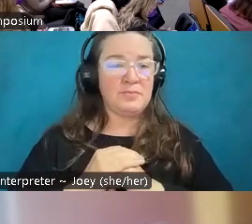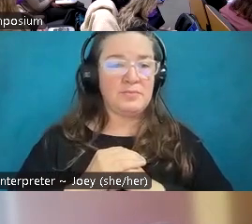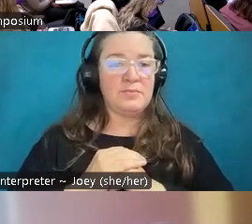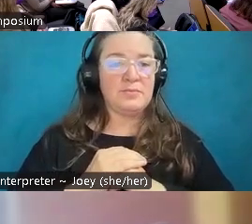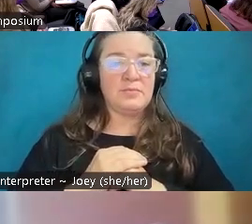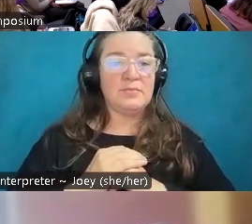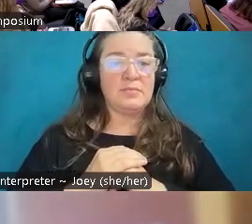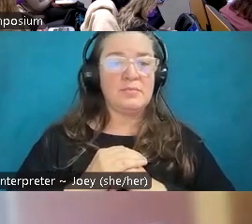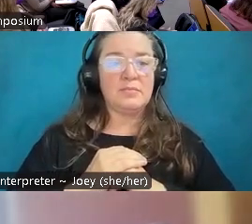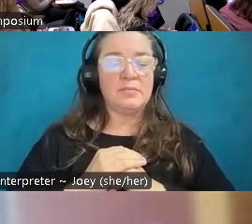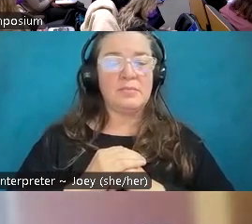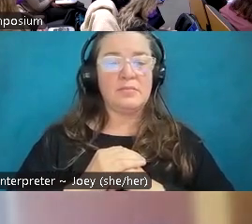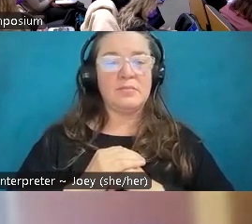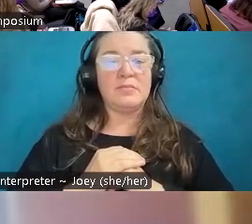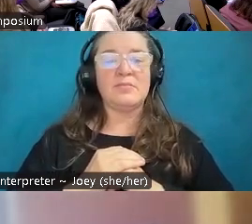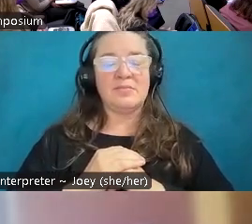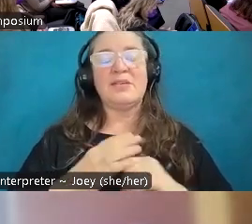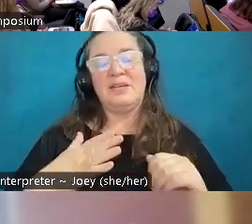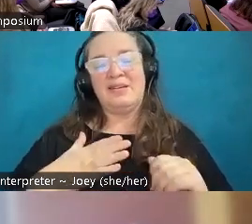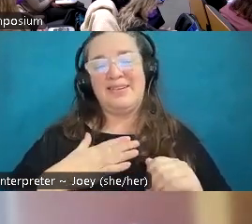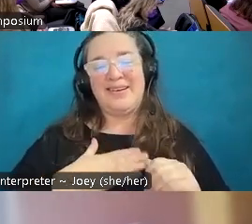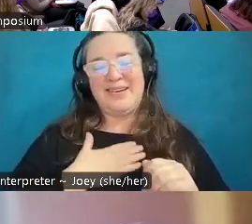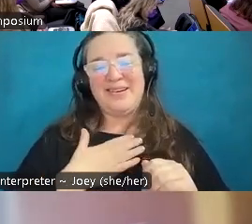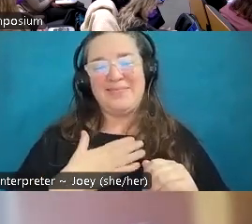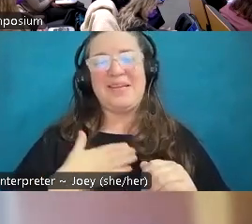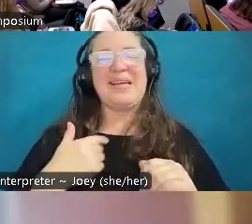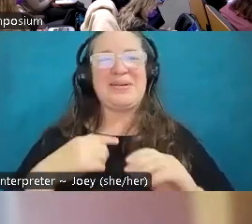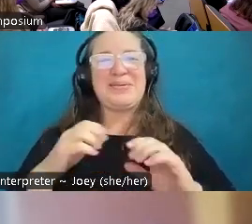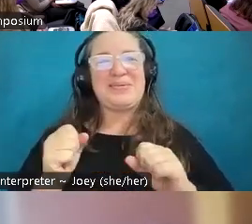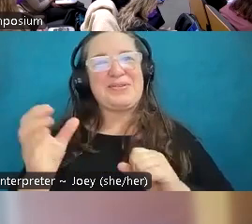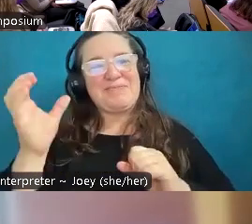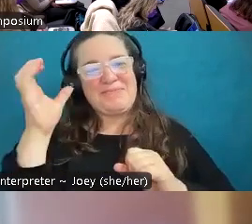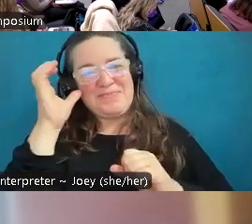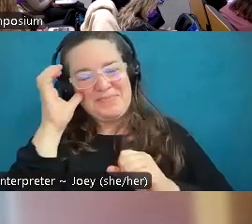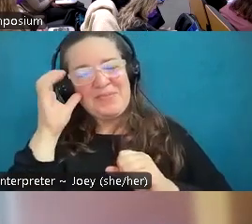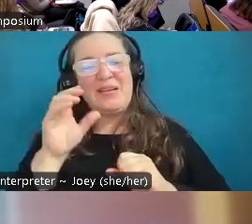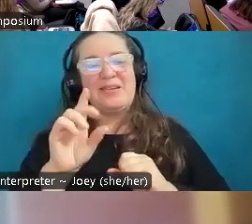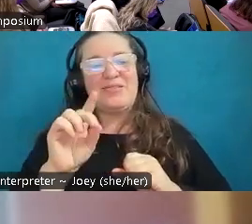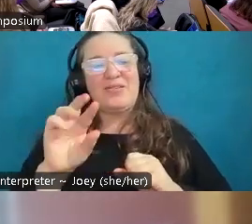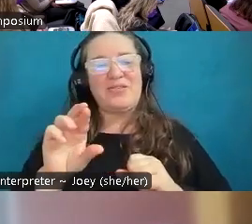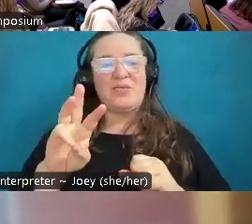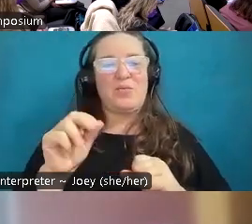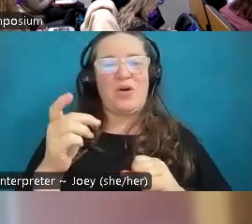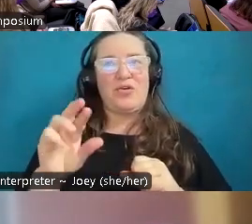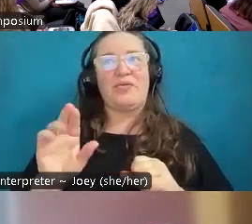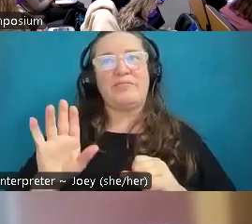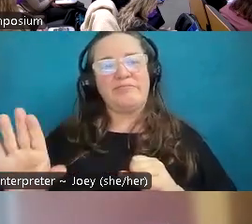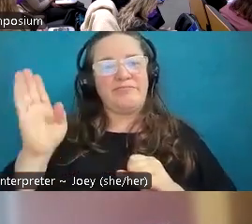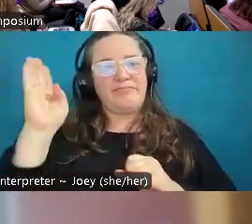I'm really glad I was able to listen into Dr. Walker's talk